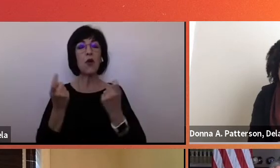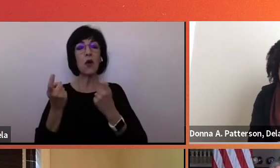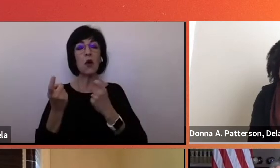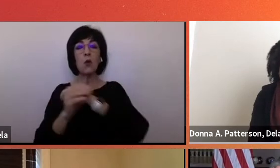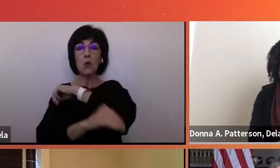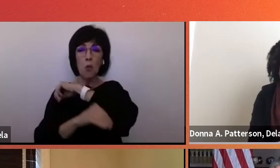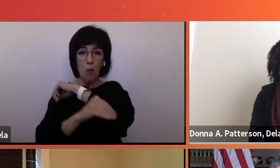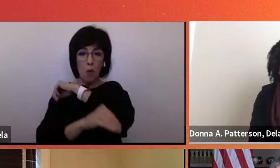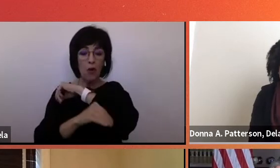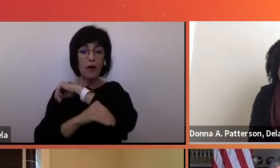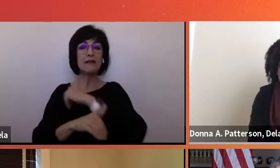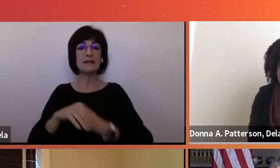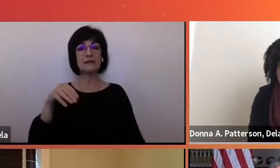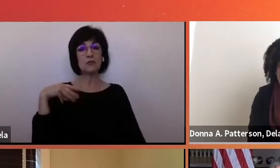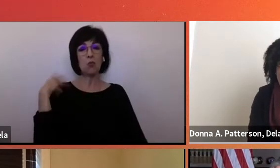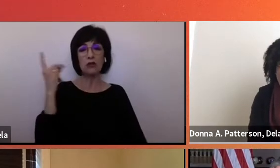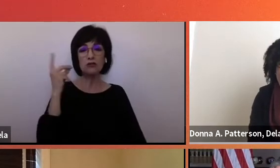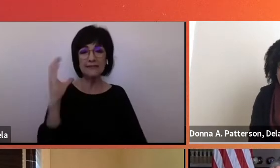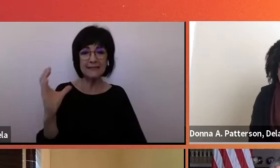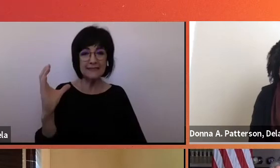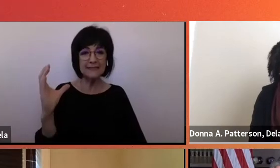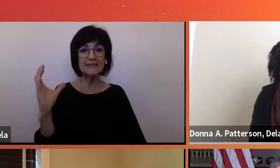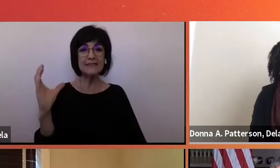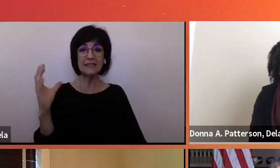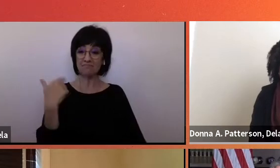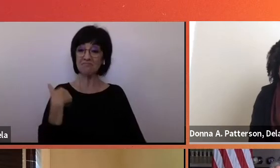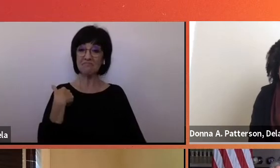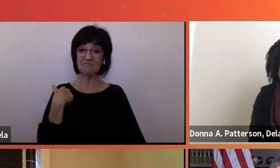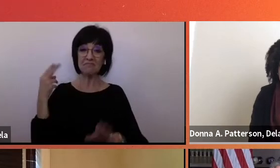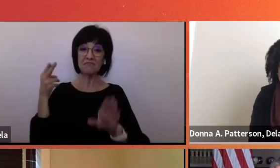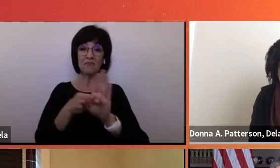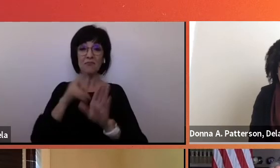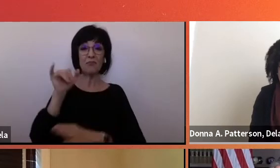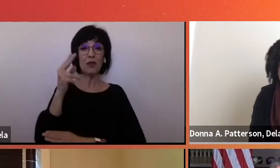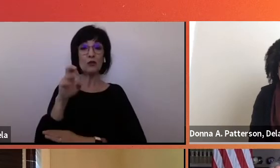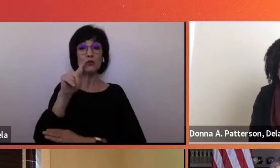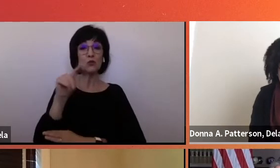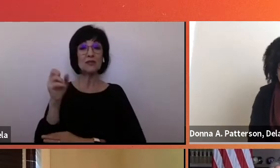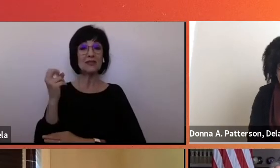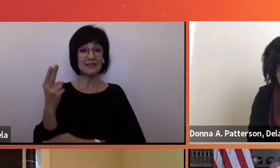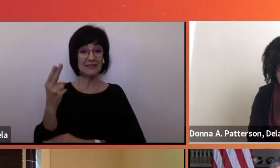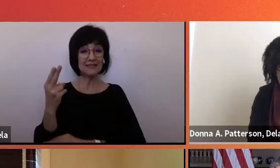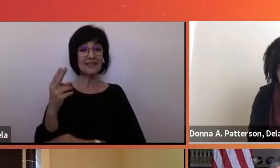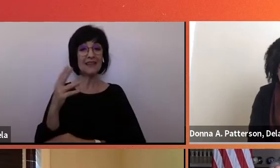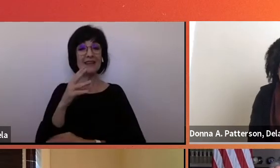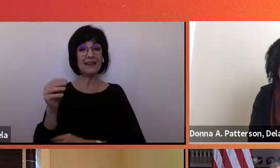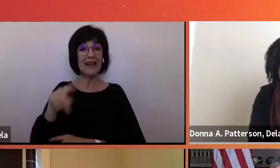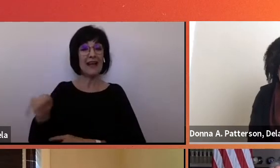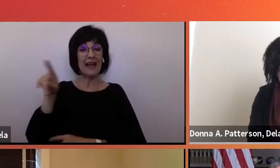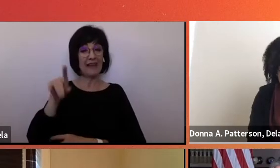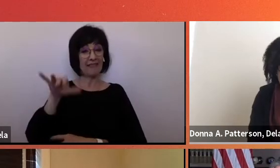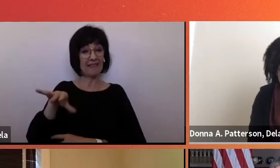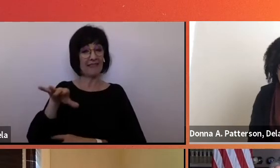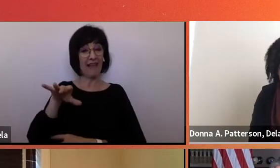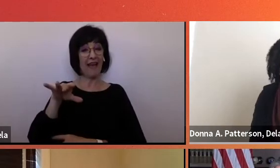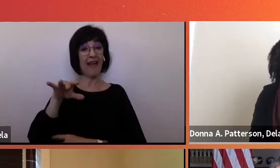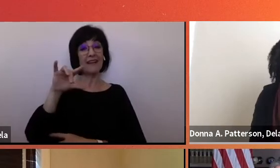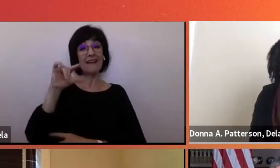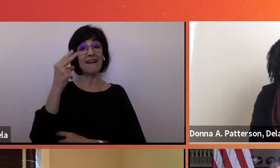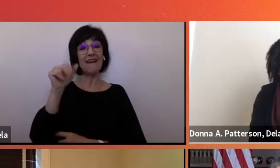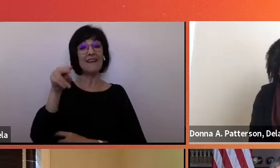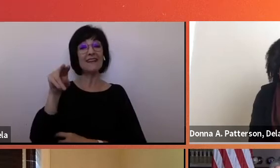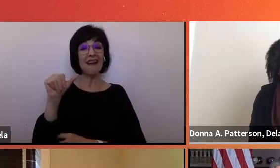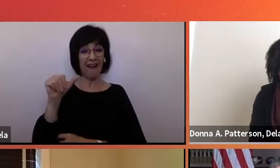DC. I've even participated in a Juneteenth celebration in Cape Coast, Ghana, 1 year when I was in Ghana